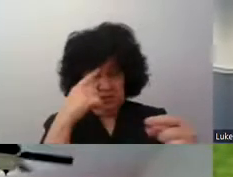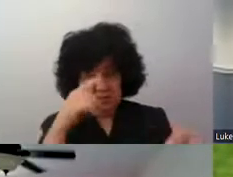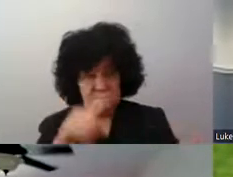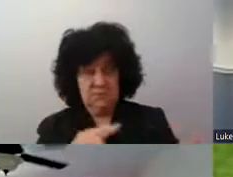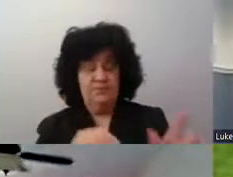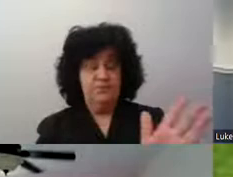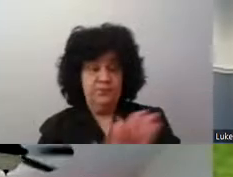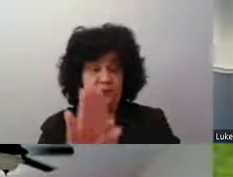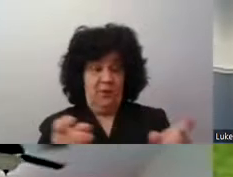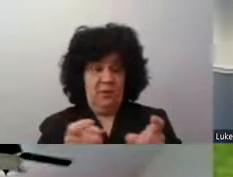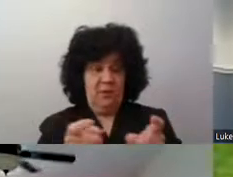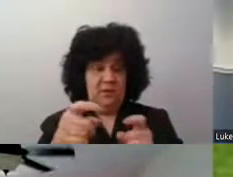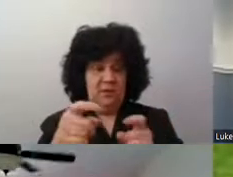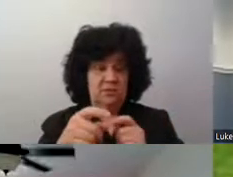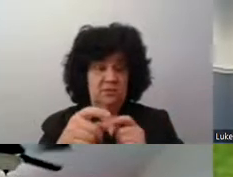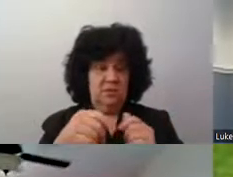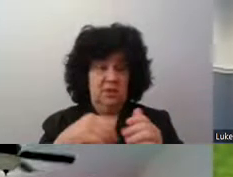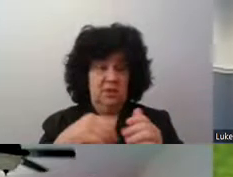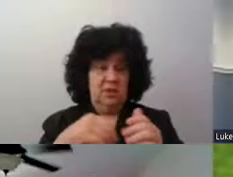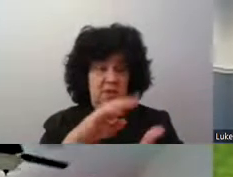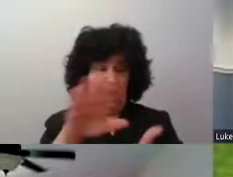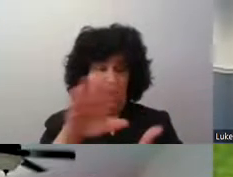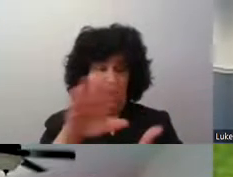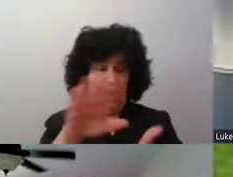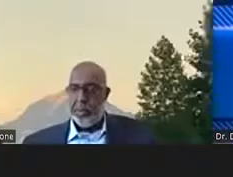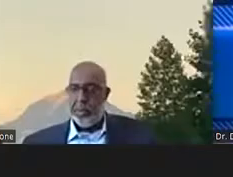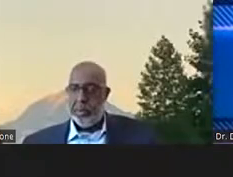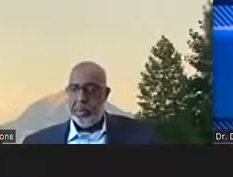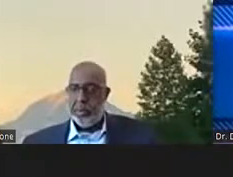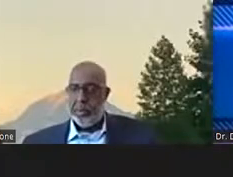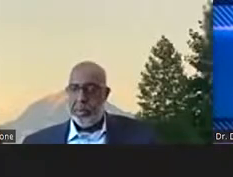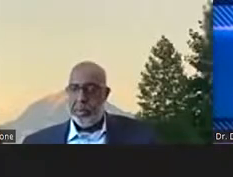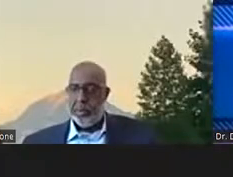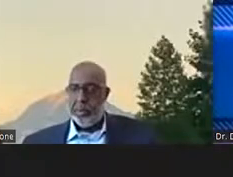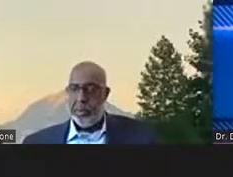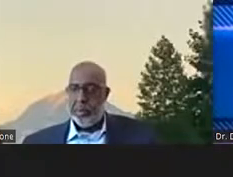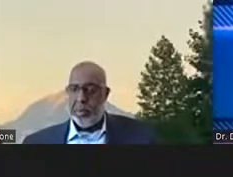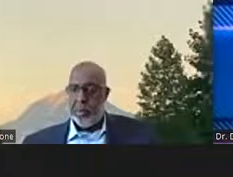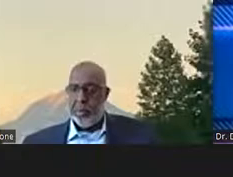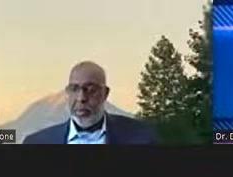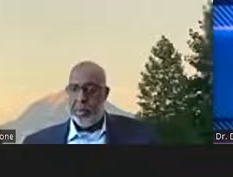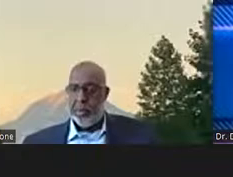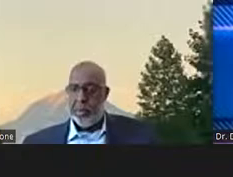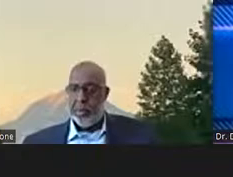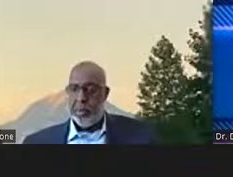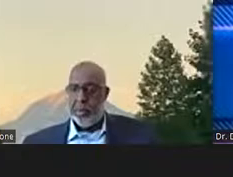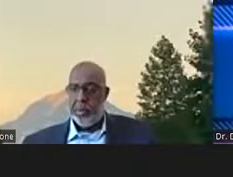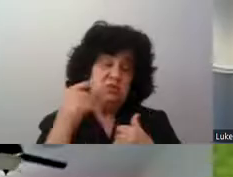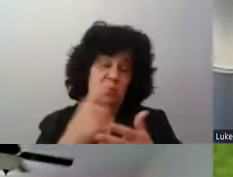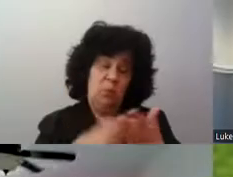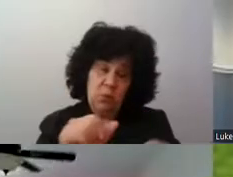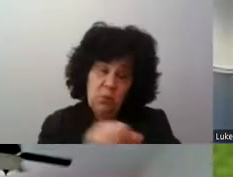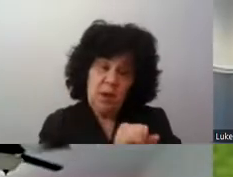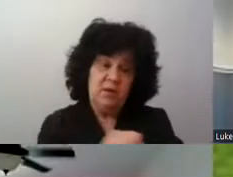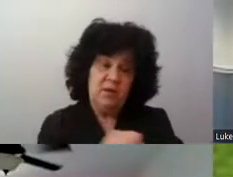and managing innovative procurements in all fields. I have had real pragmatic transactional experience in what works, what doesn't, and